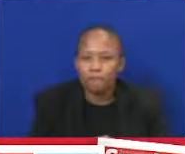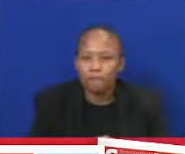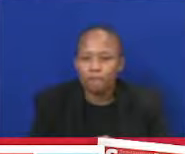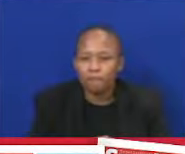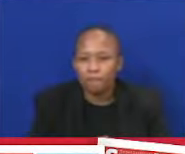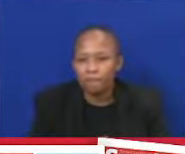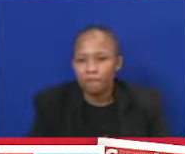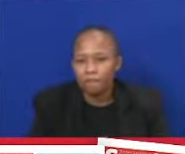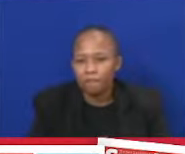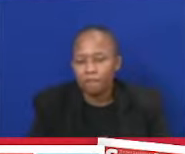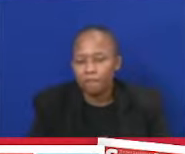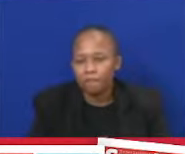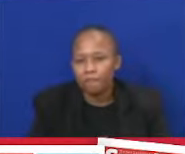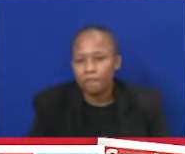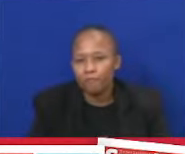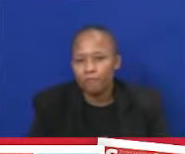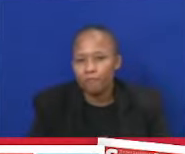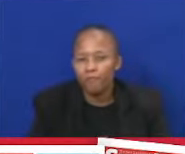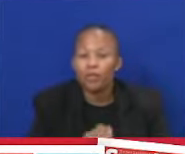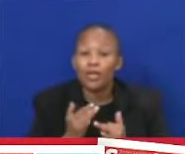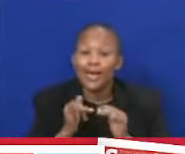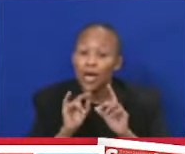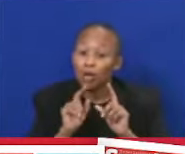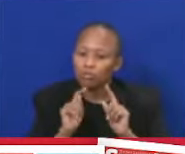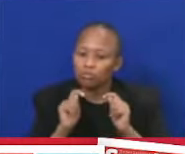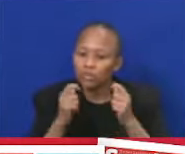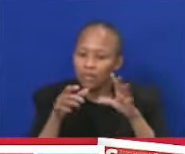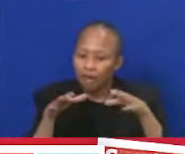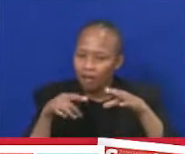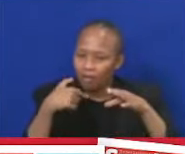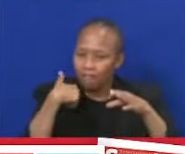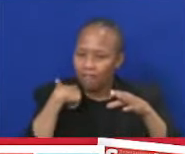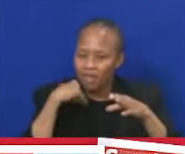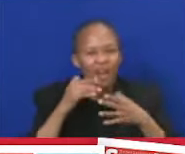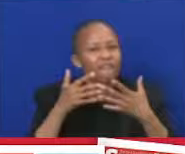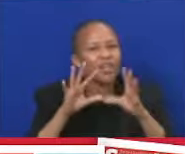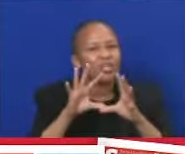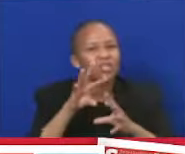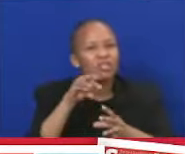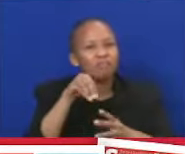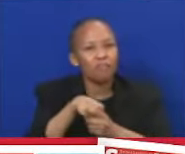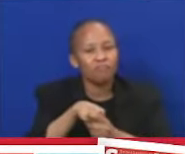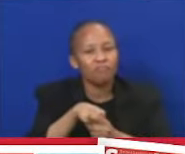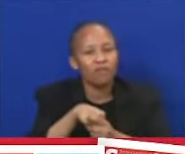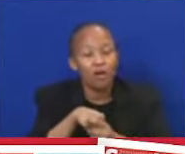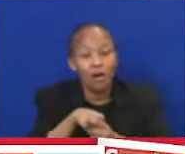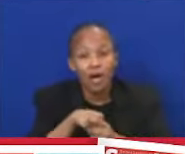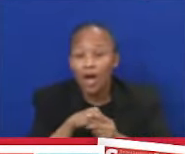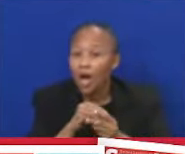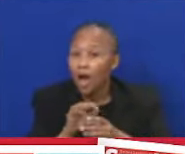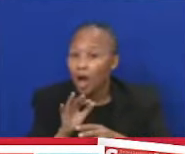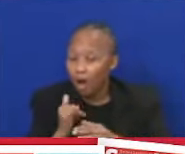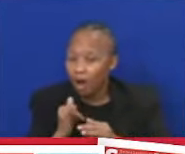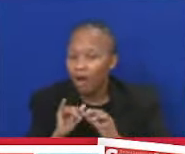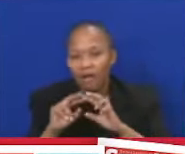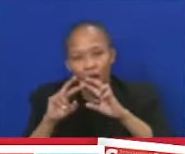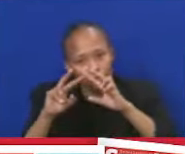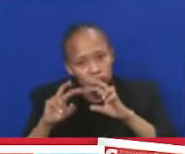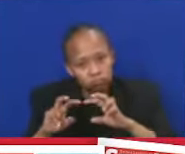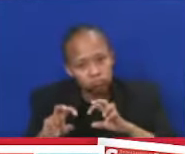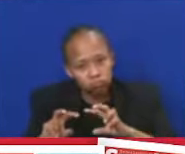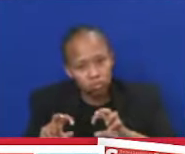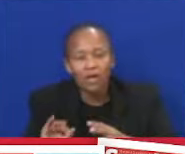I joined the team in investigating a case which is Vereniging CAS